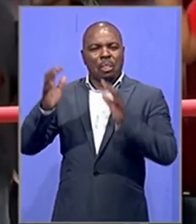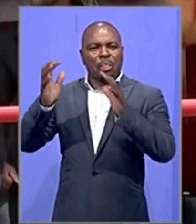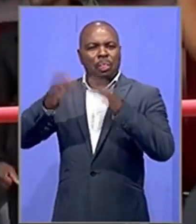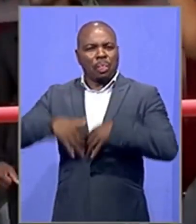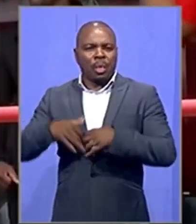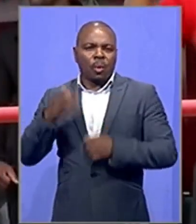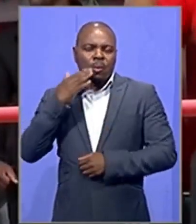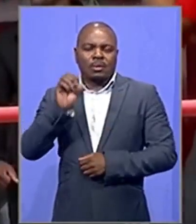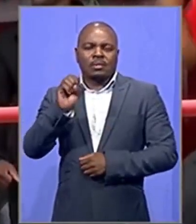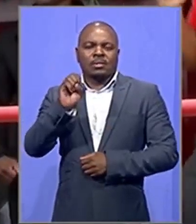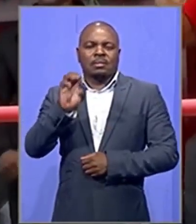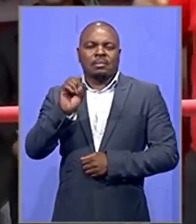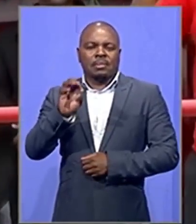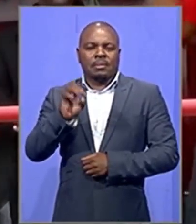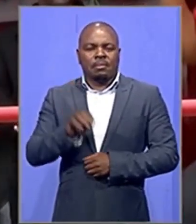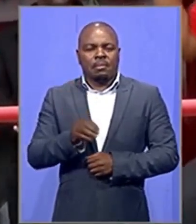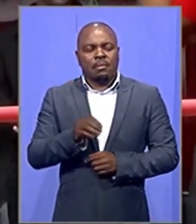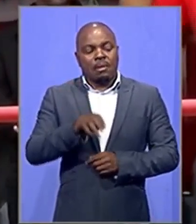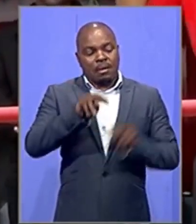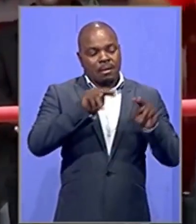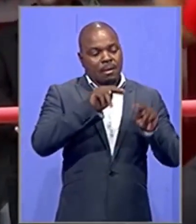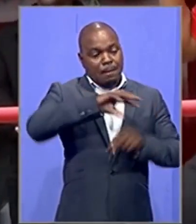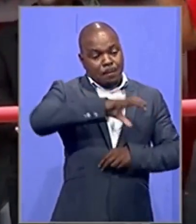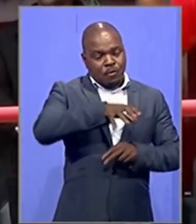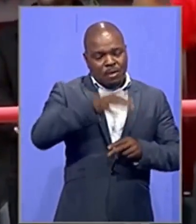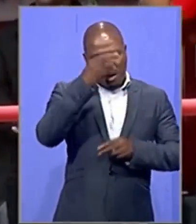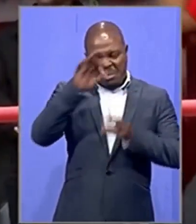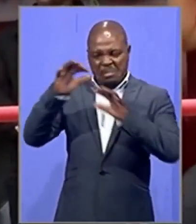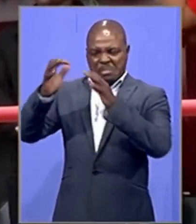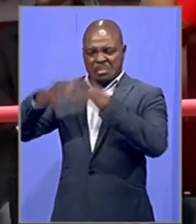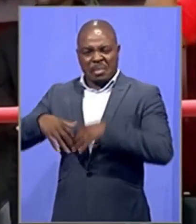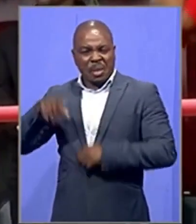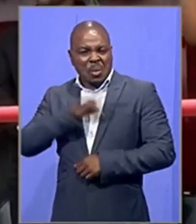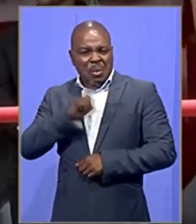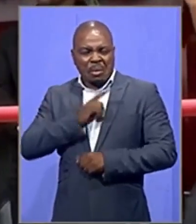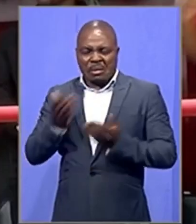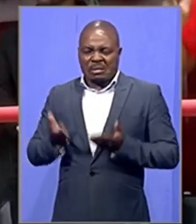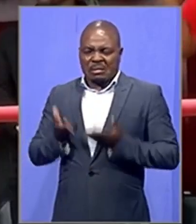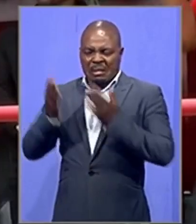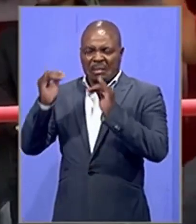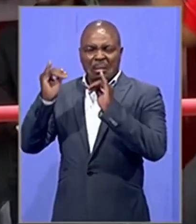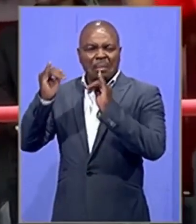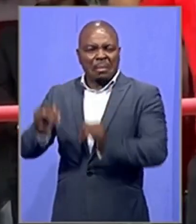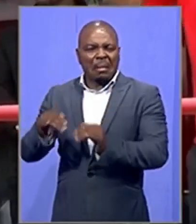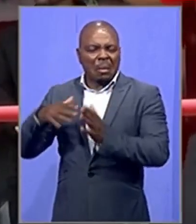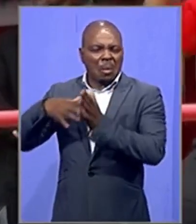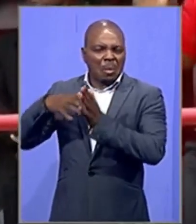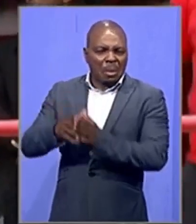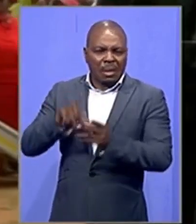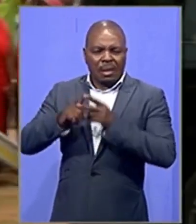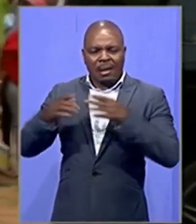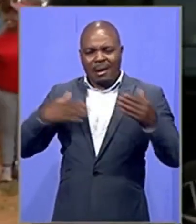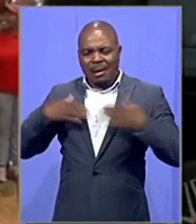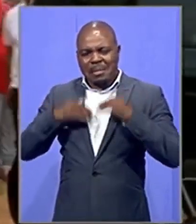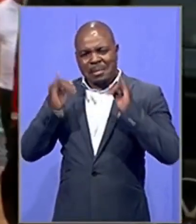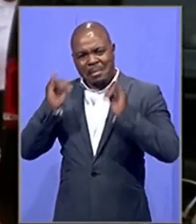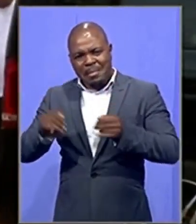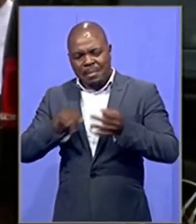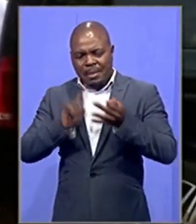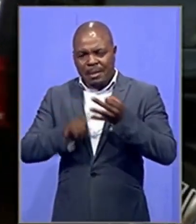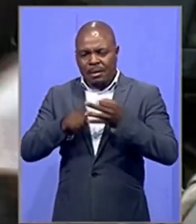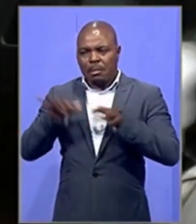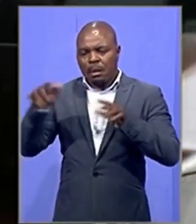ka Setemere ke mmušo wa profense e le ka lebaka la kabo yeo e fokolago ya ditirelo taolompe le go